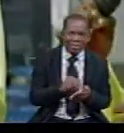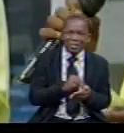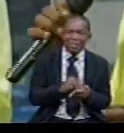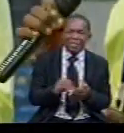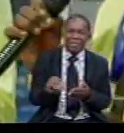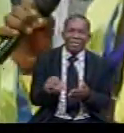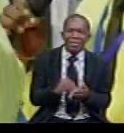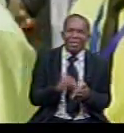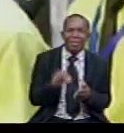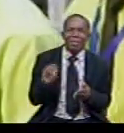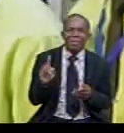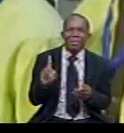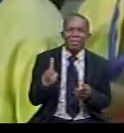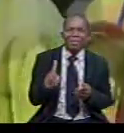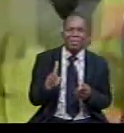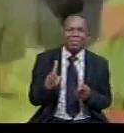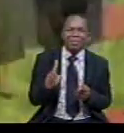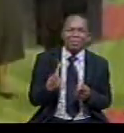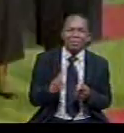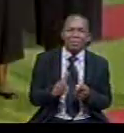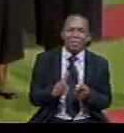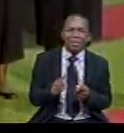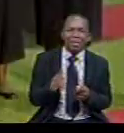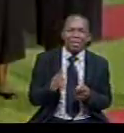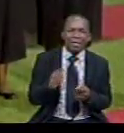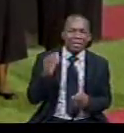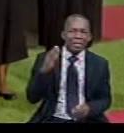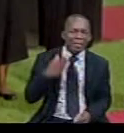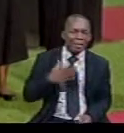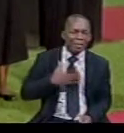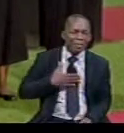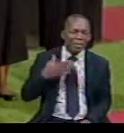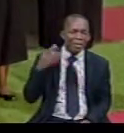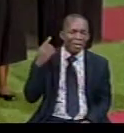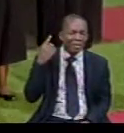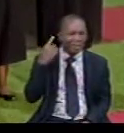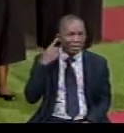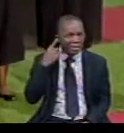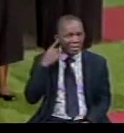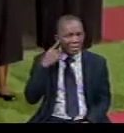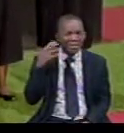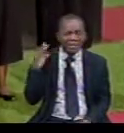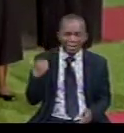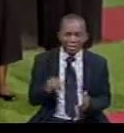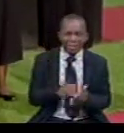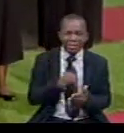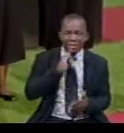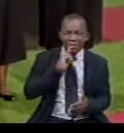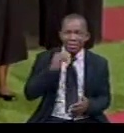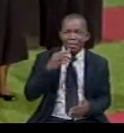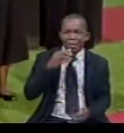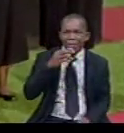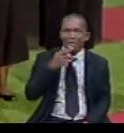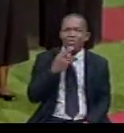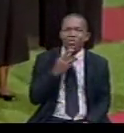music in my ears. Is the sweetest name, the